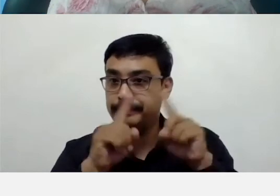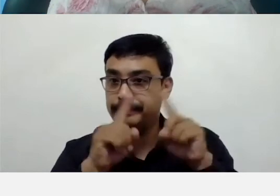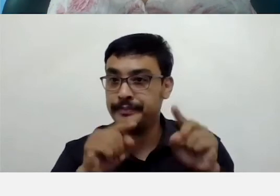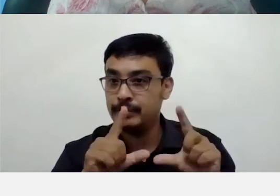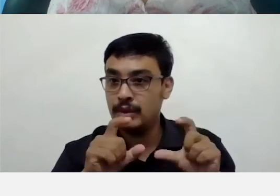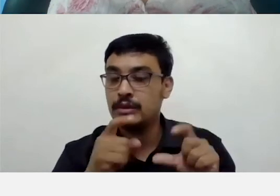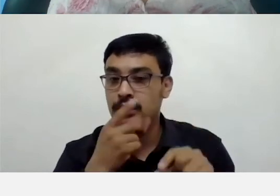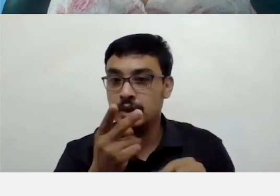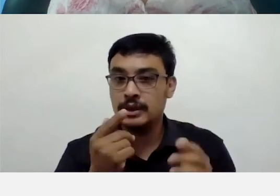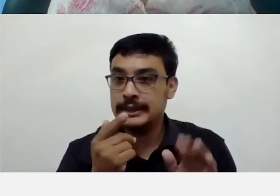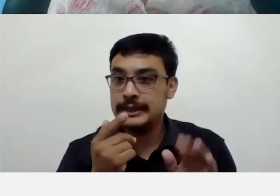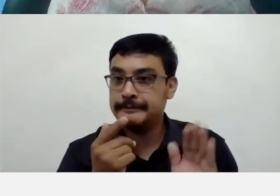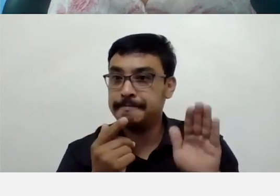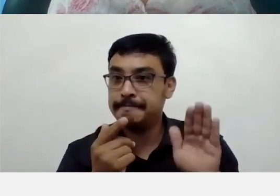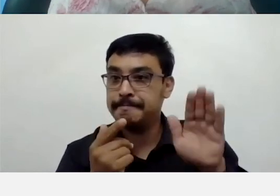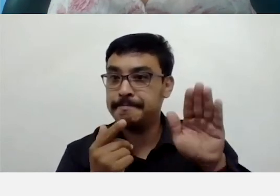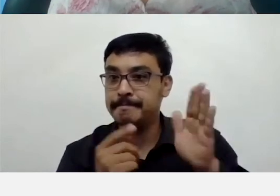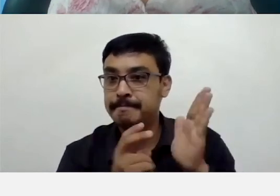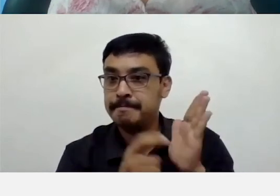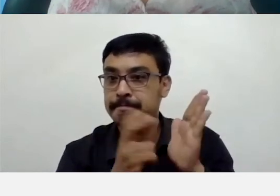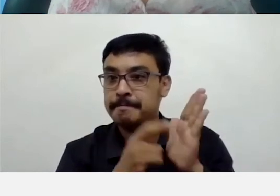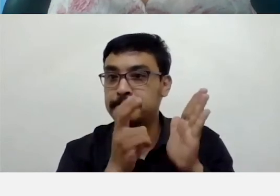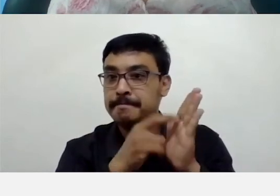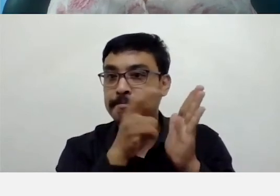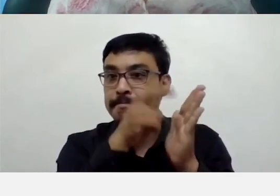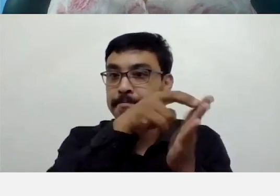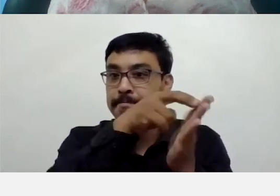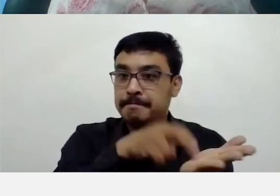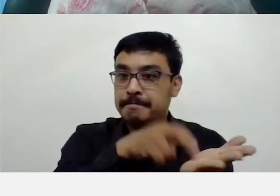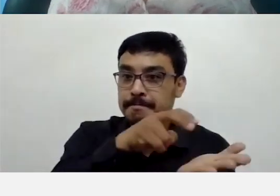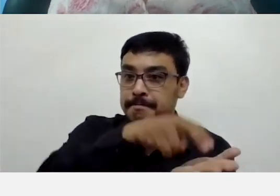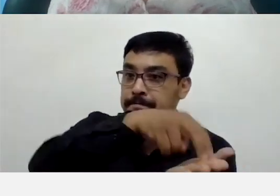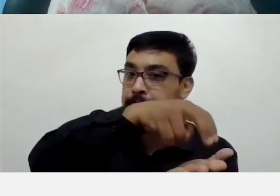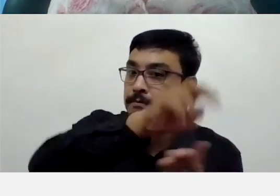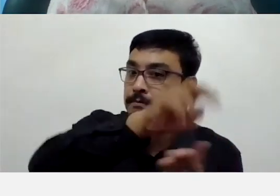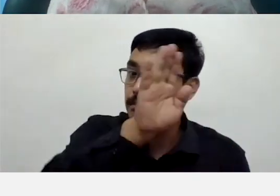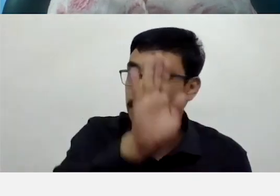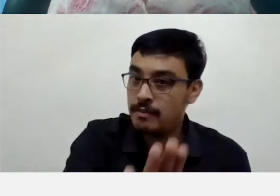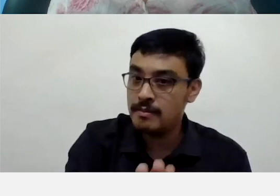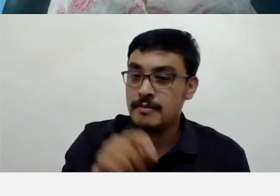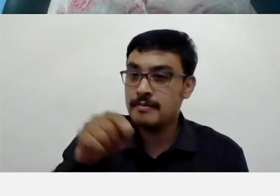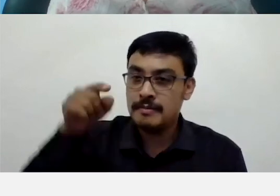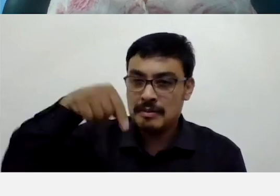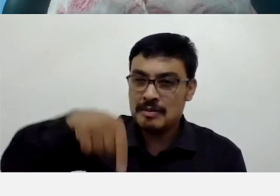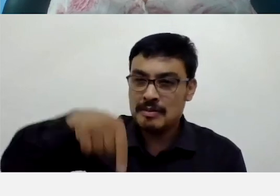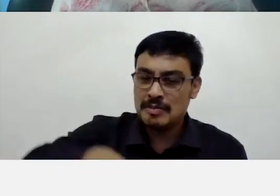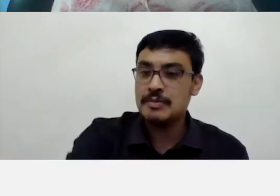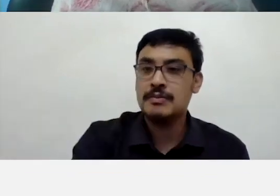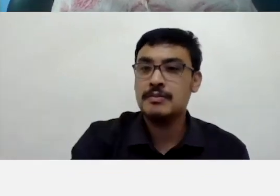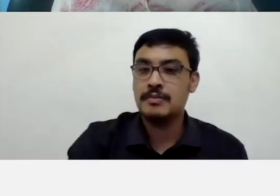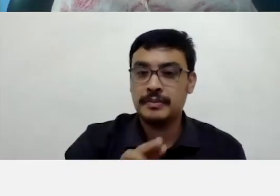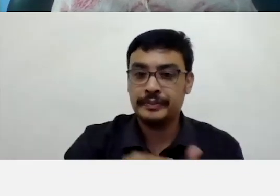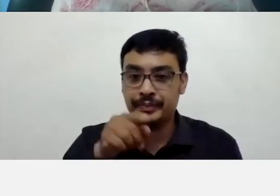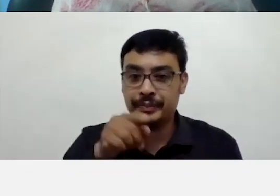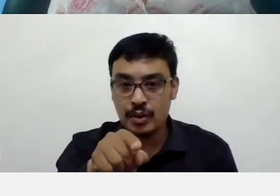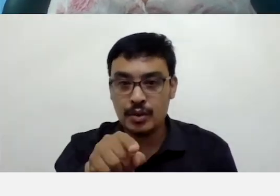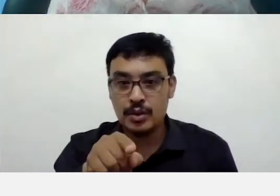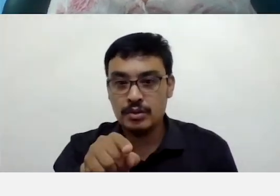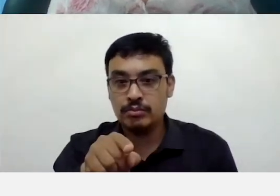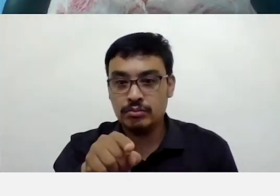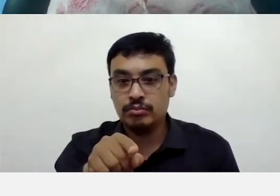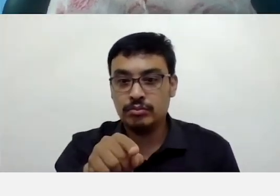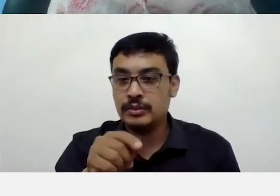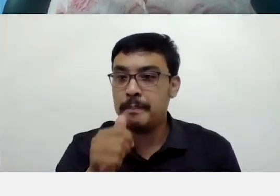or depth, how deep is it? And the depth is made to make sure the water flow